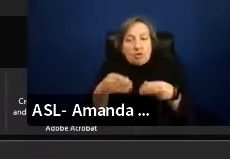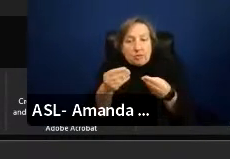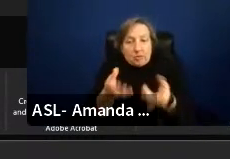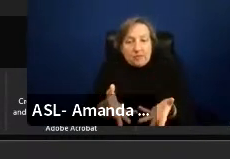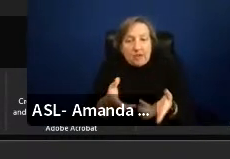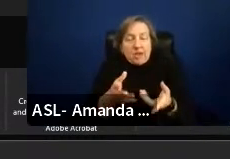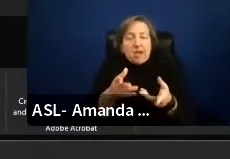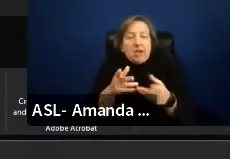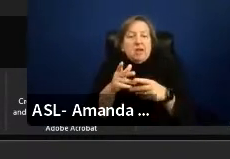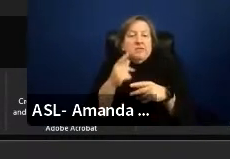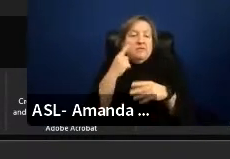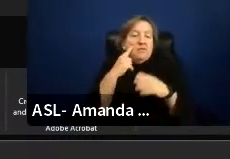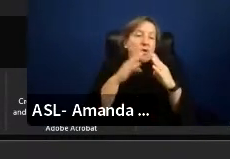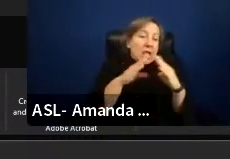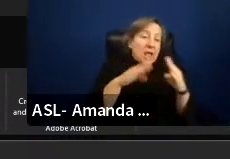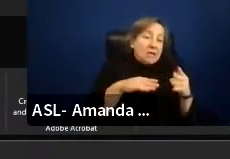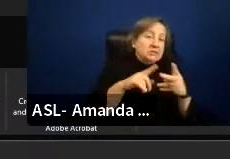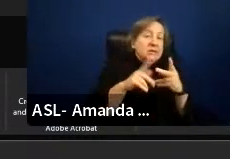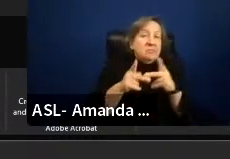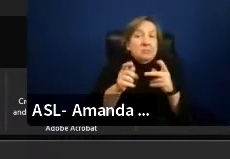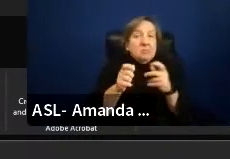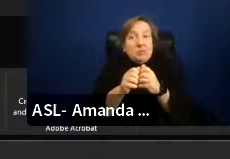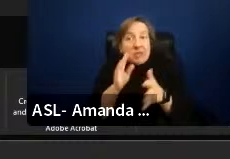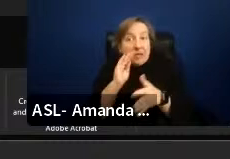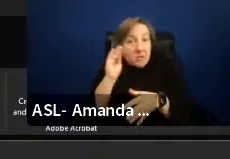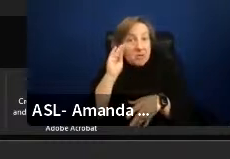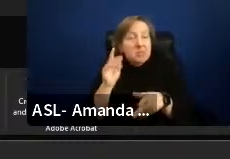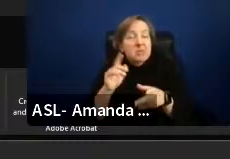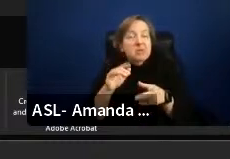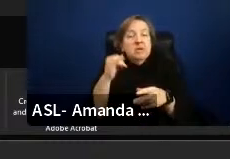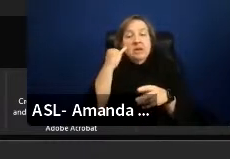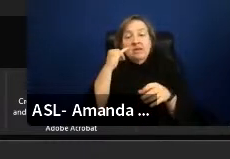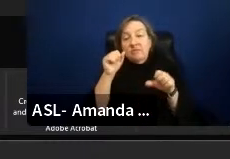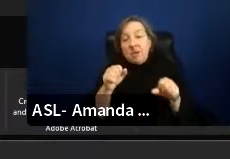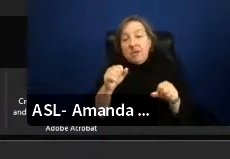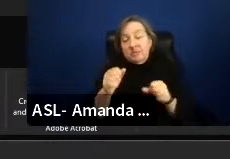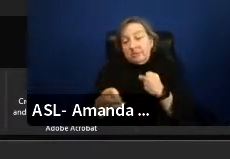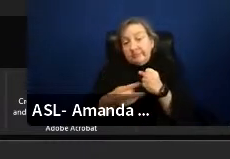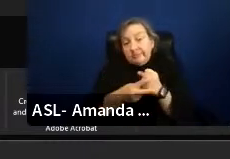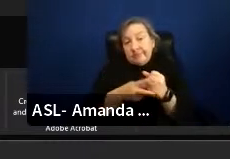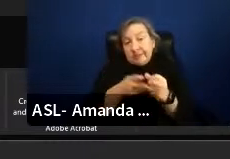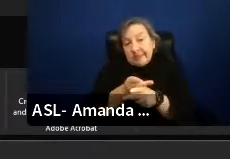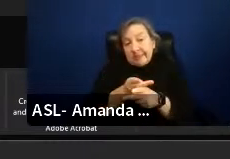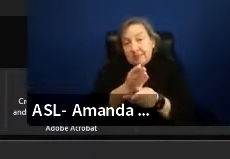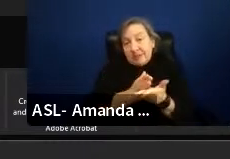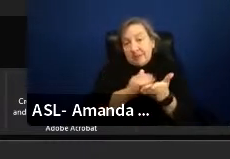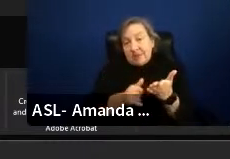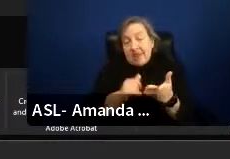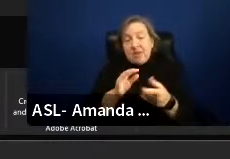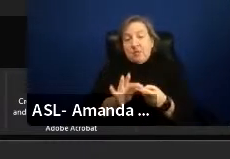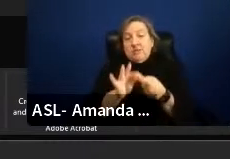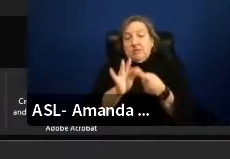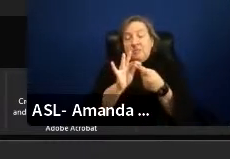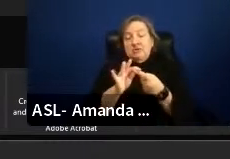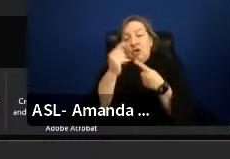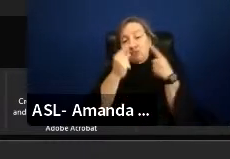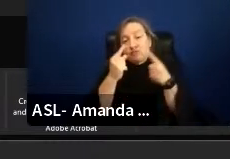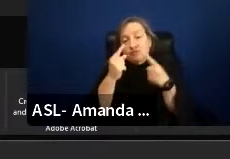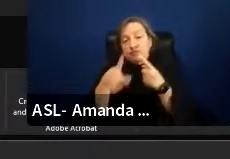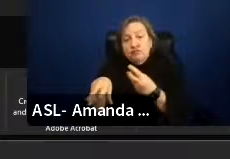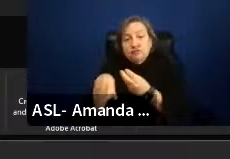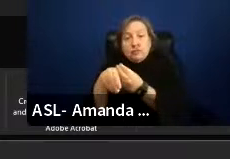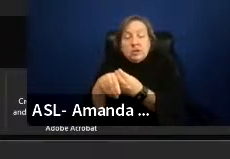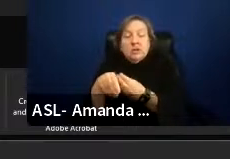to housing and homeless services, and whether or not there's a way to reserve some of that or create special consideration